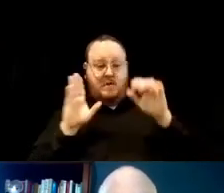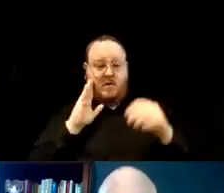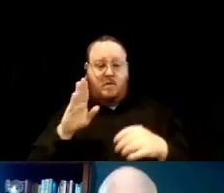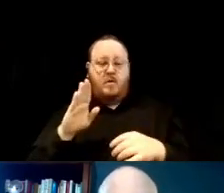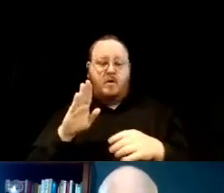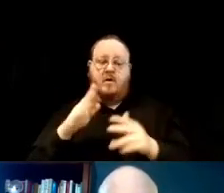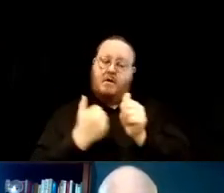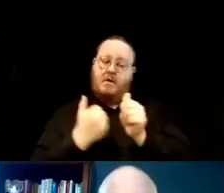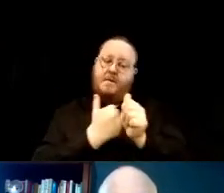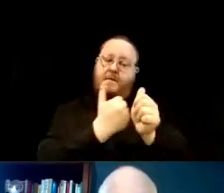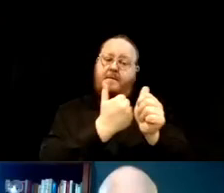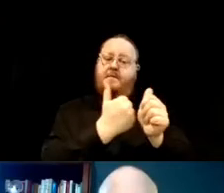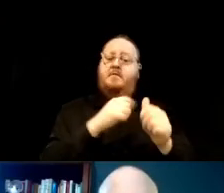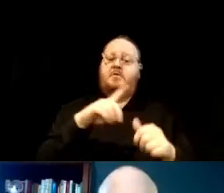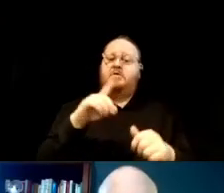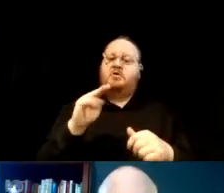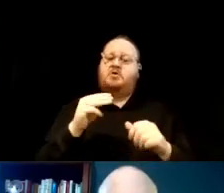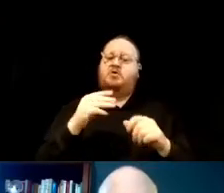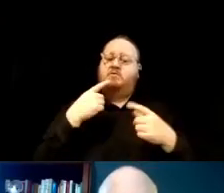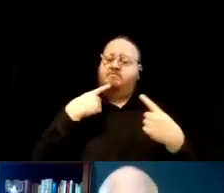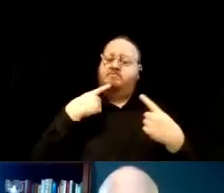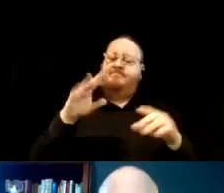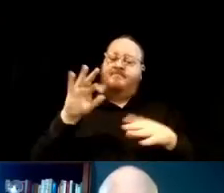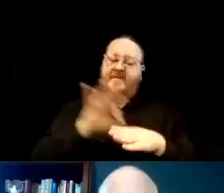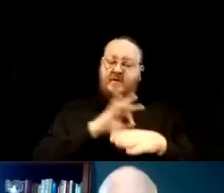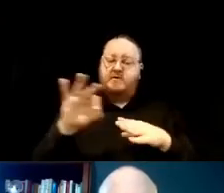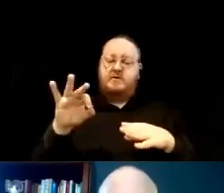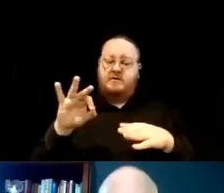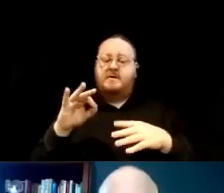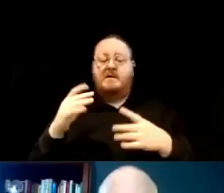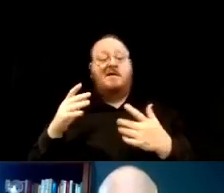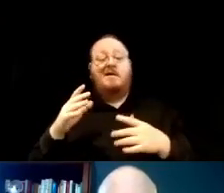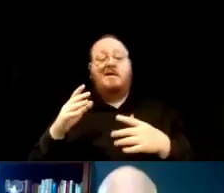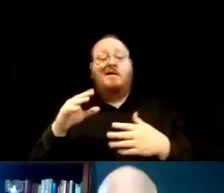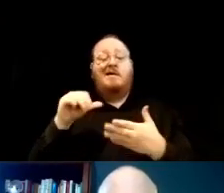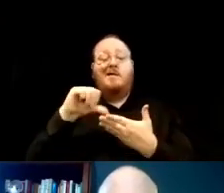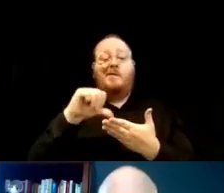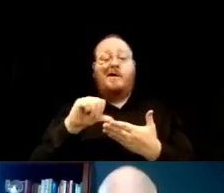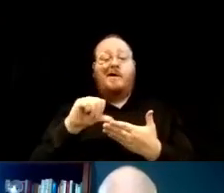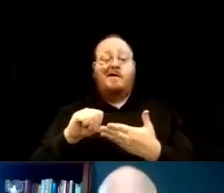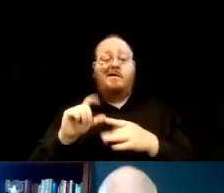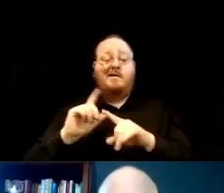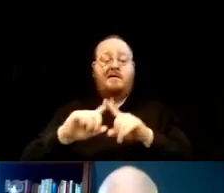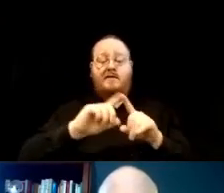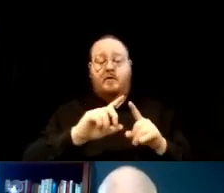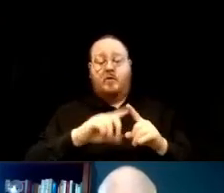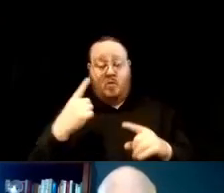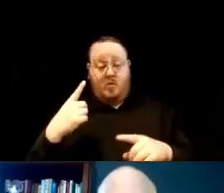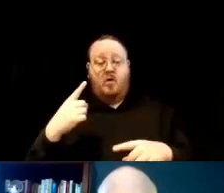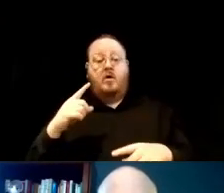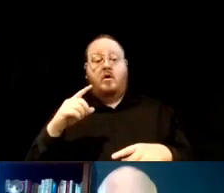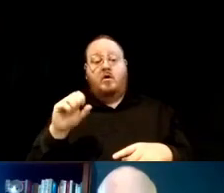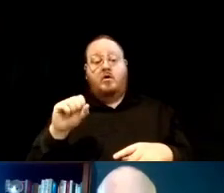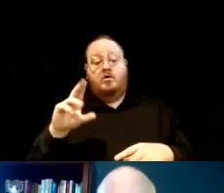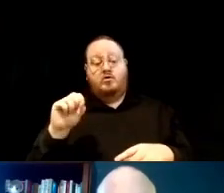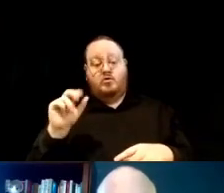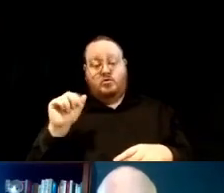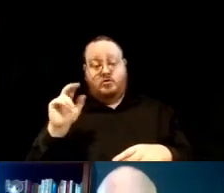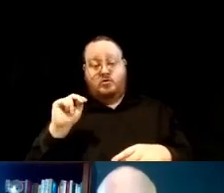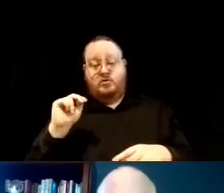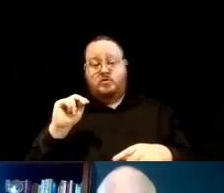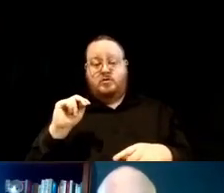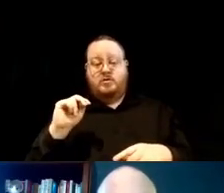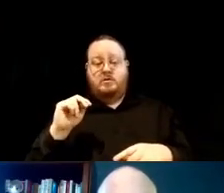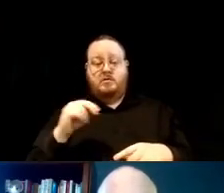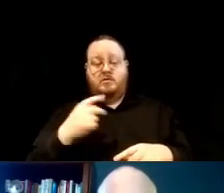Zoom works and where these different buttons are. One thing Susan and I talked about is I wish there was a way to